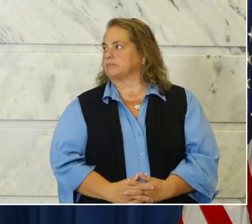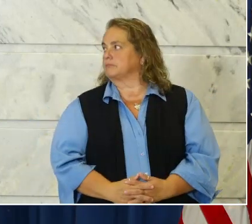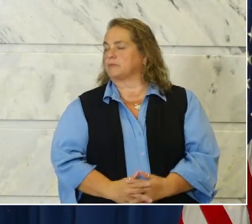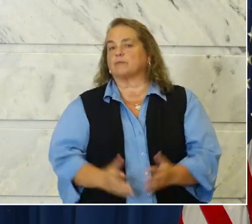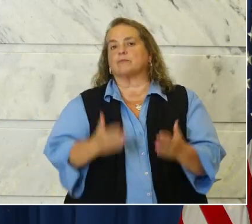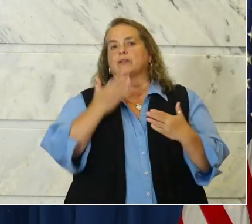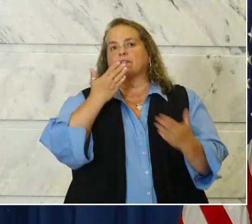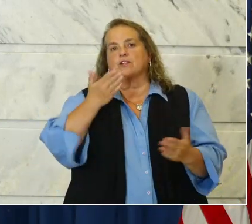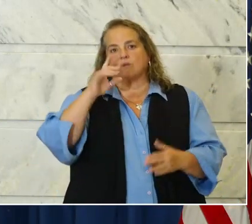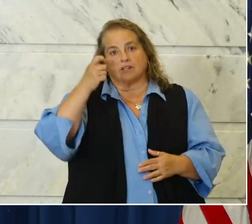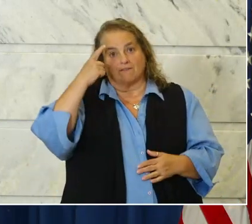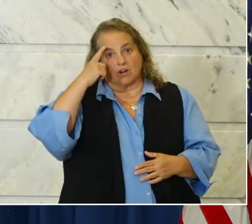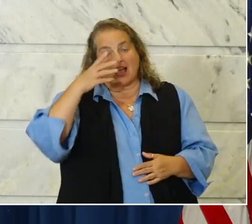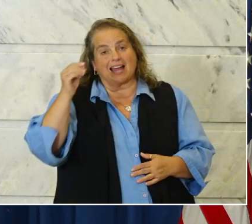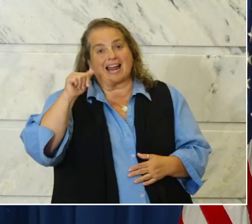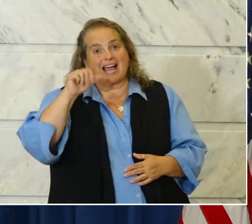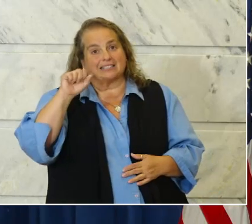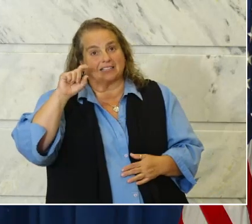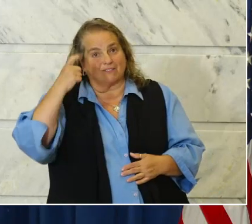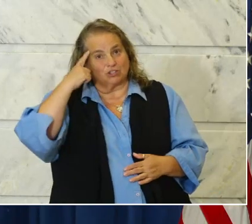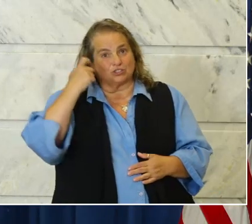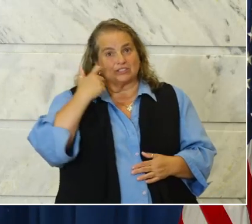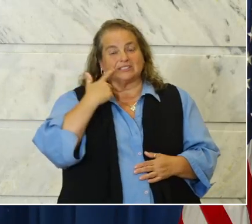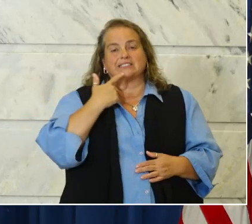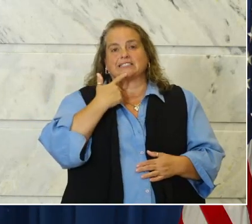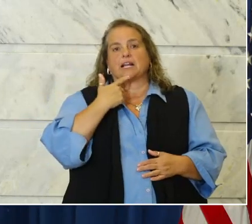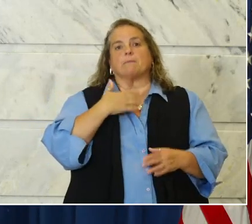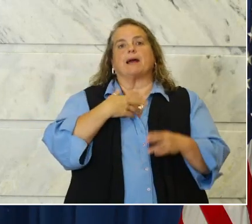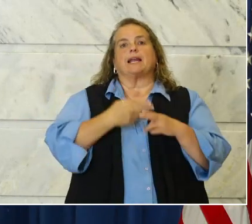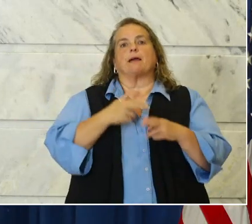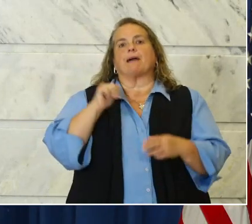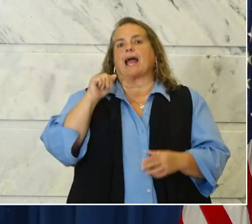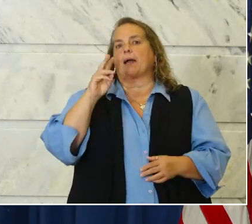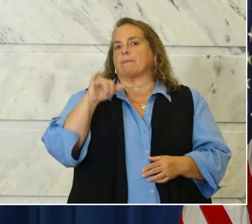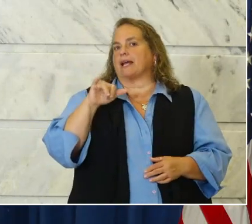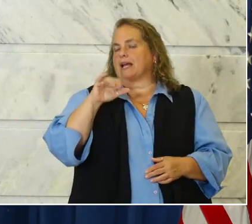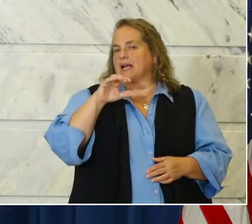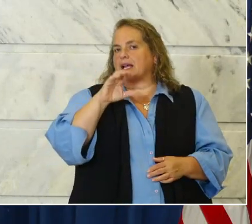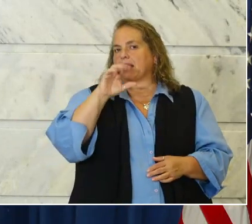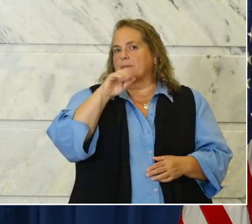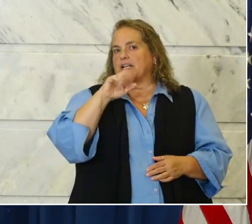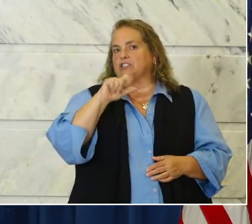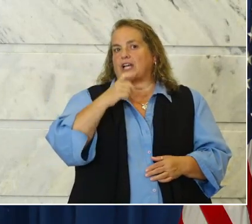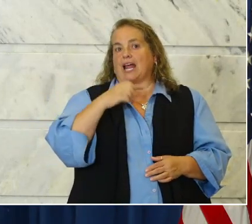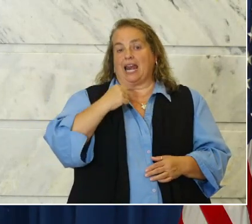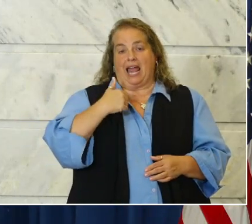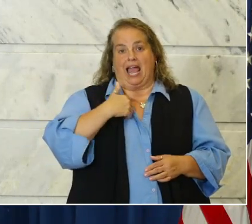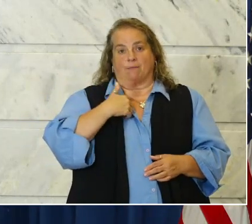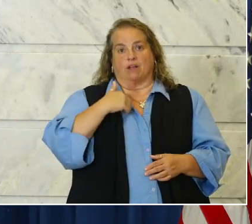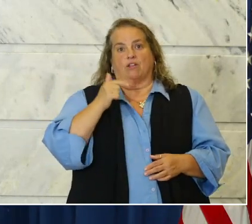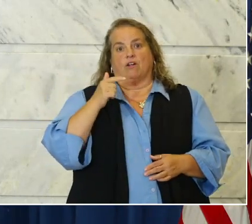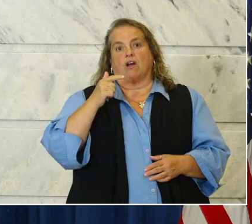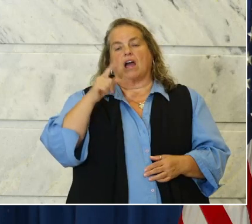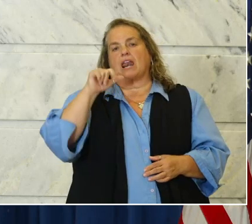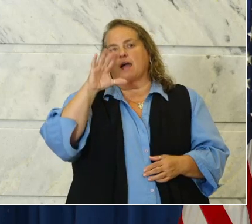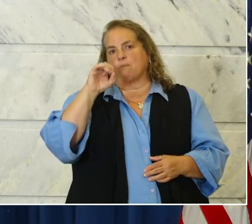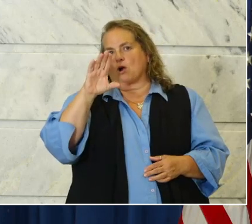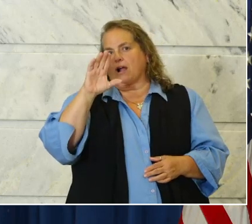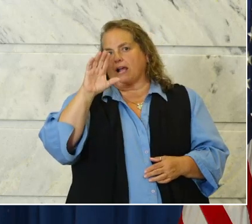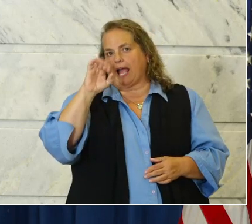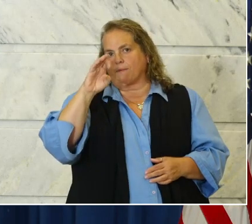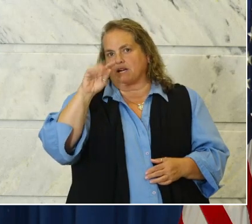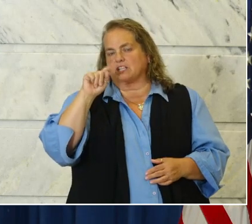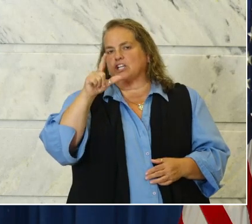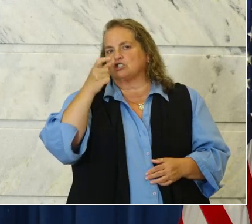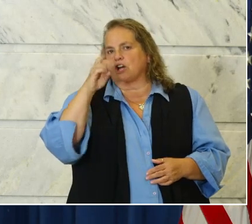Thank you, Governor. And as the Governor just said, my name is Amy Cubbage, and I'm General Counsel at the Labor Cabinet, and I'm happy to be with you today